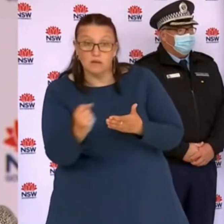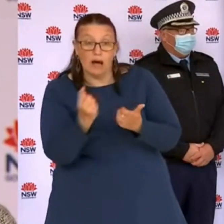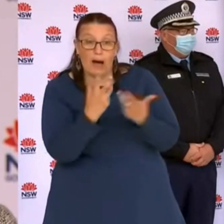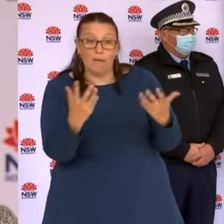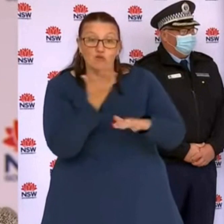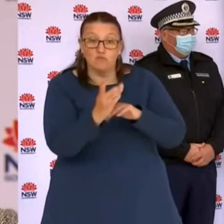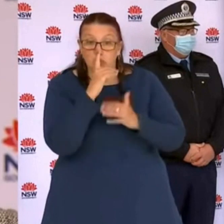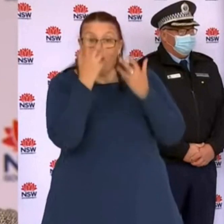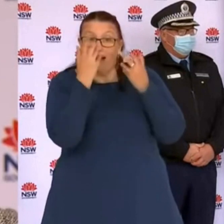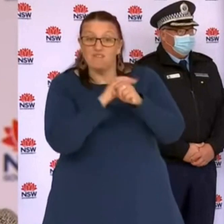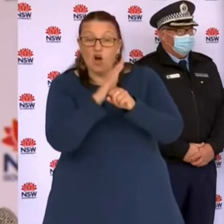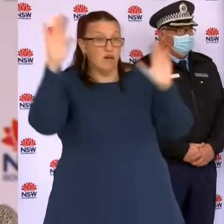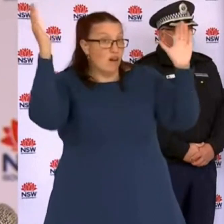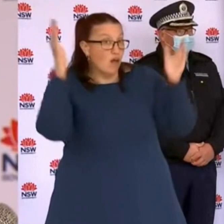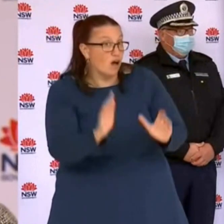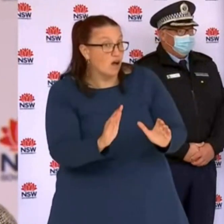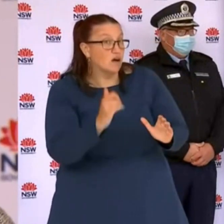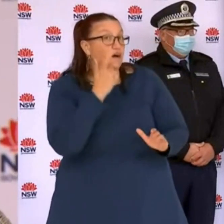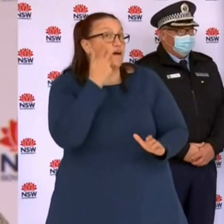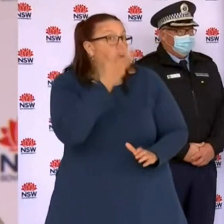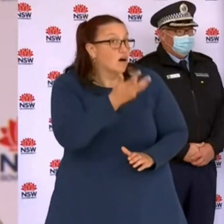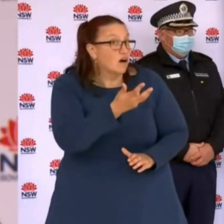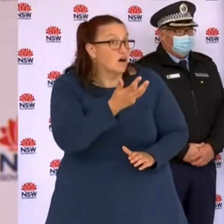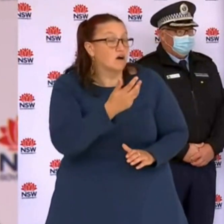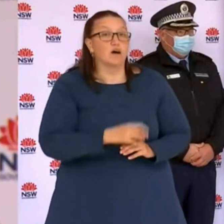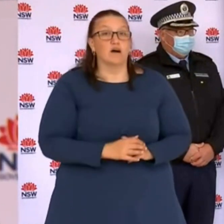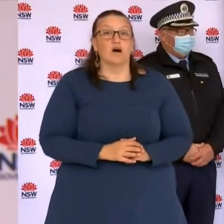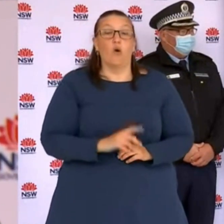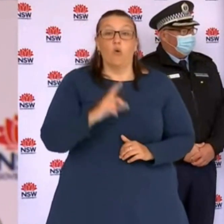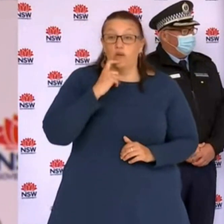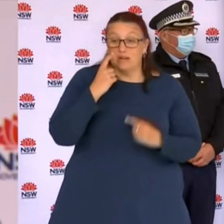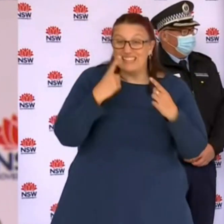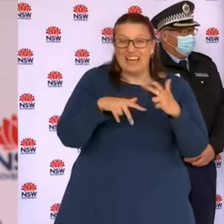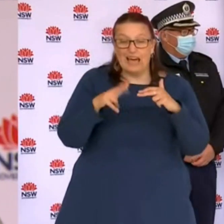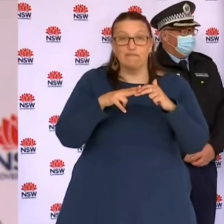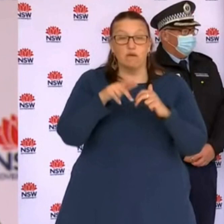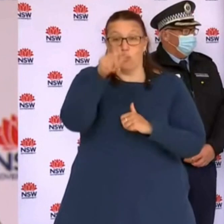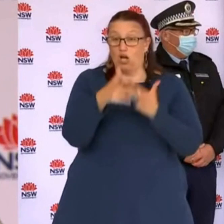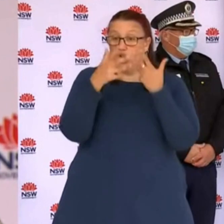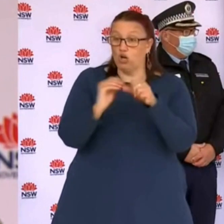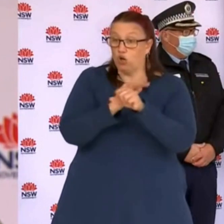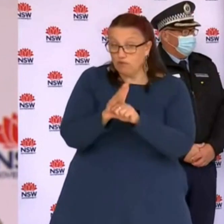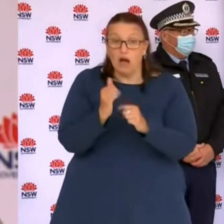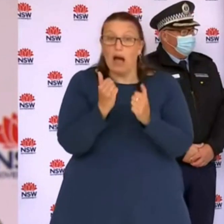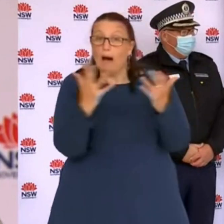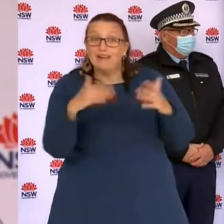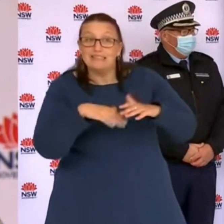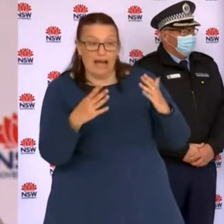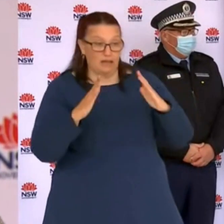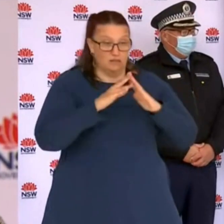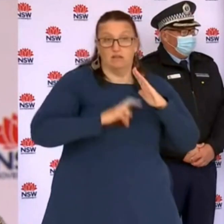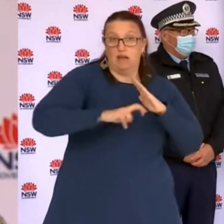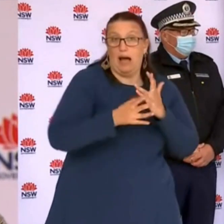we've actually identified all the people infected, put those contacts in isolation. And if those cases are arising in those people